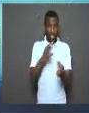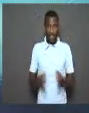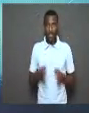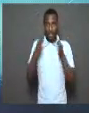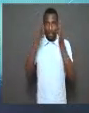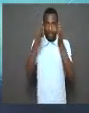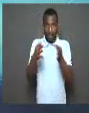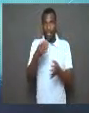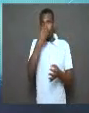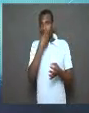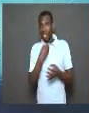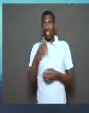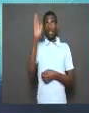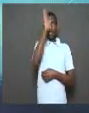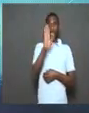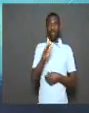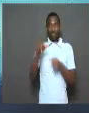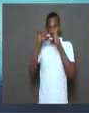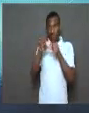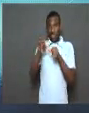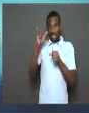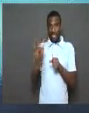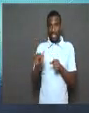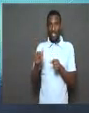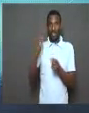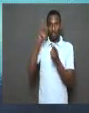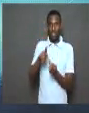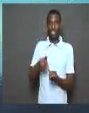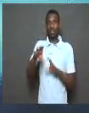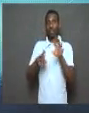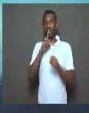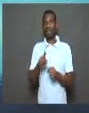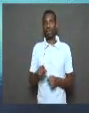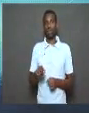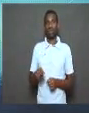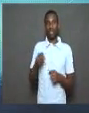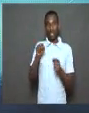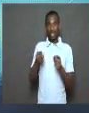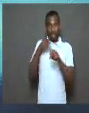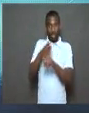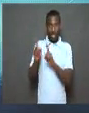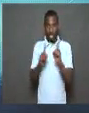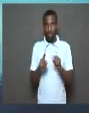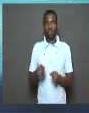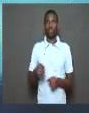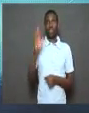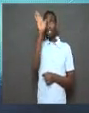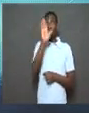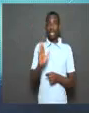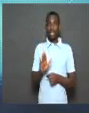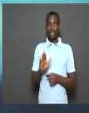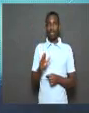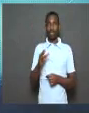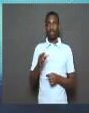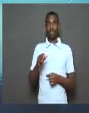heating a gas at constant pressure, then by heating a gas